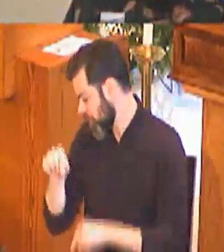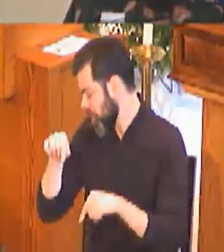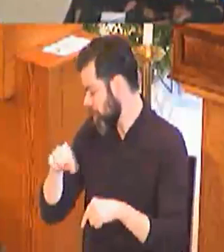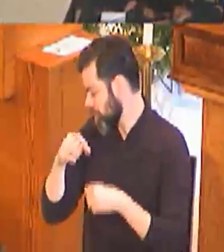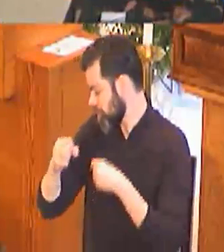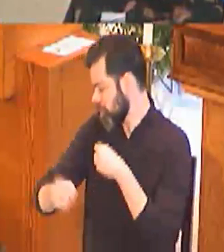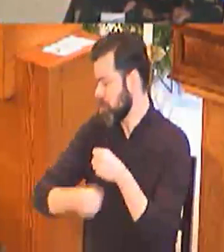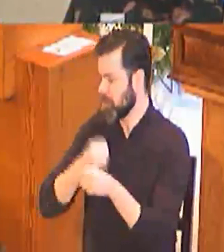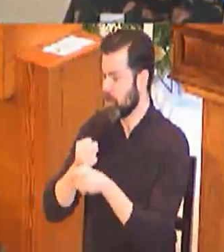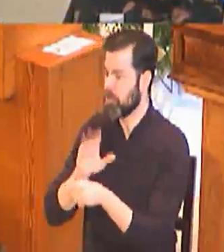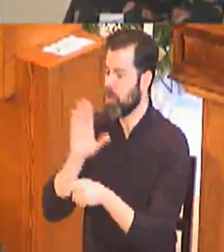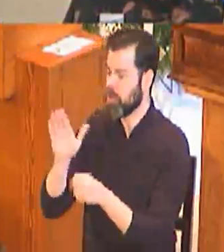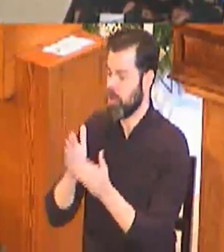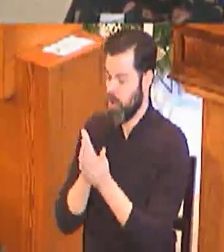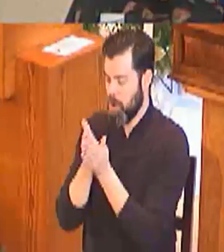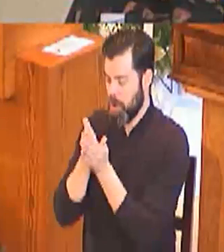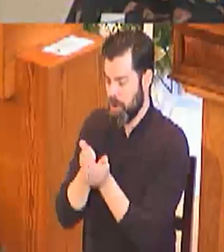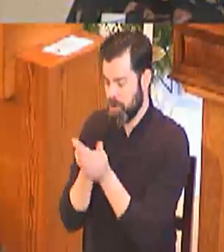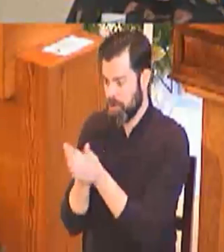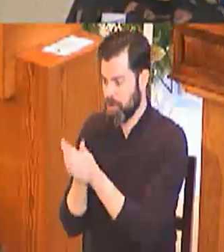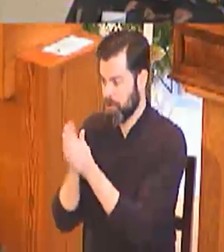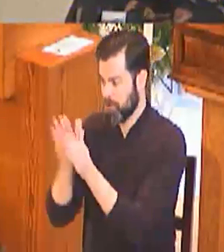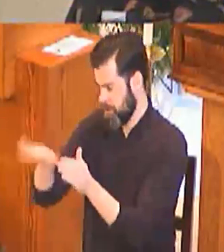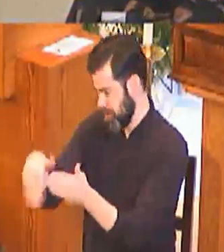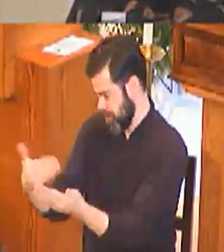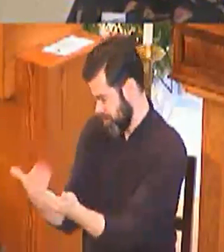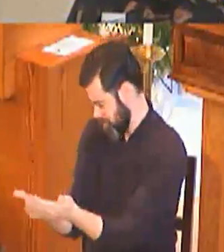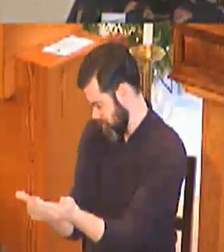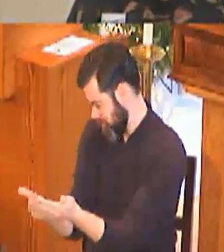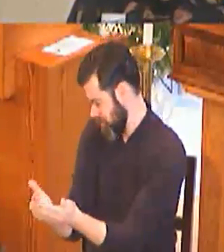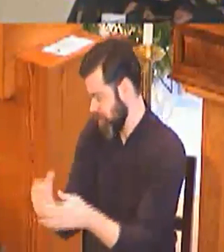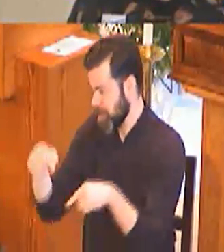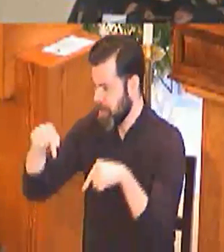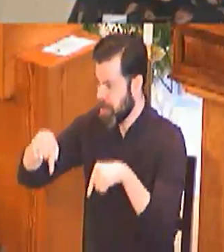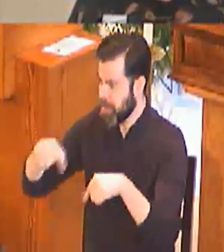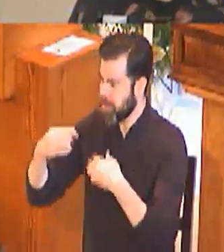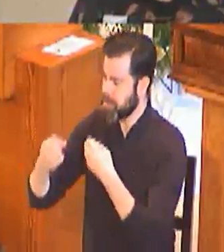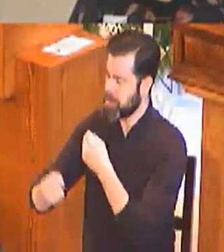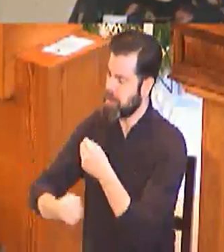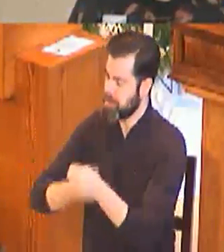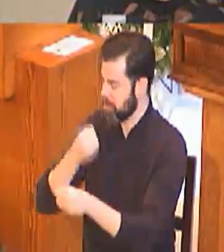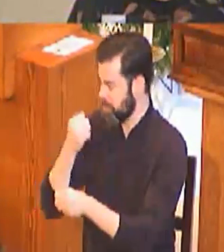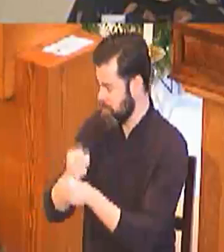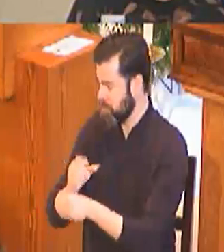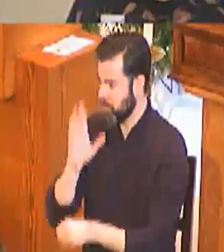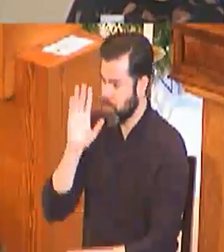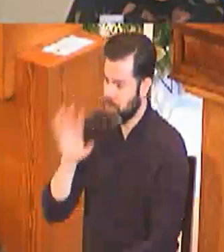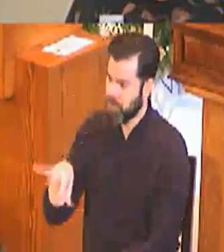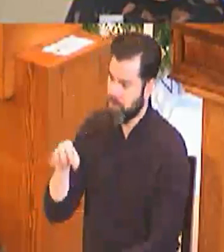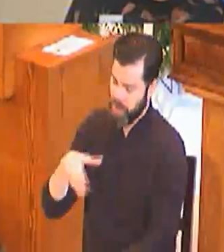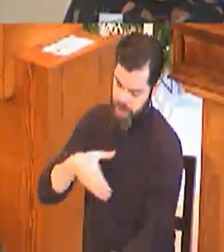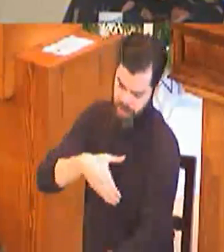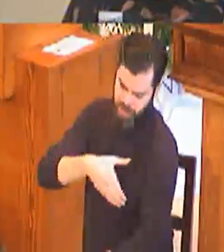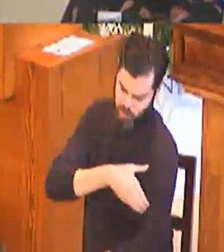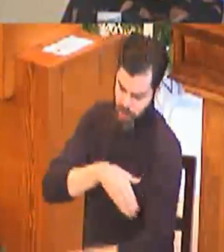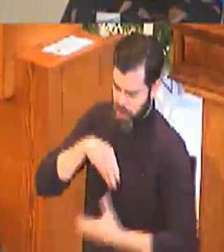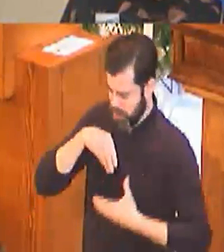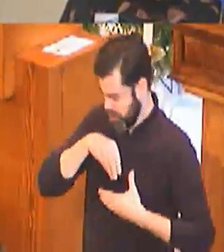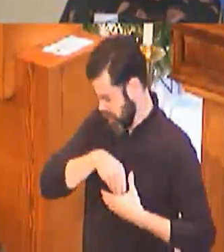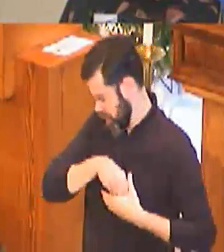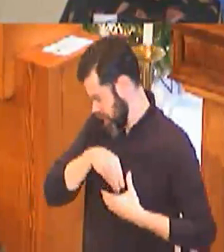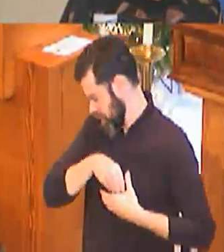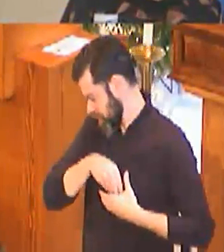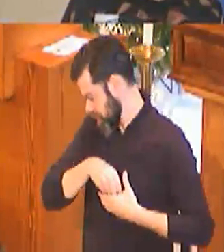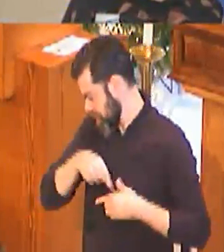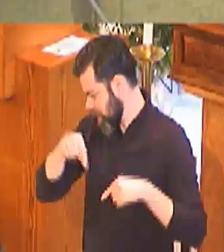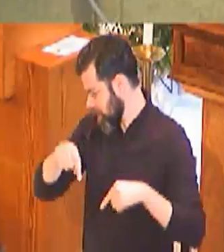the year that your ship comes in. This is the year you find strength within. This is